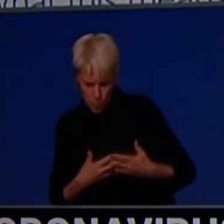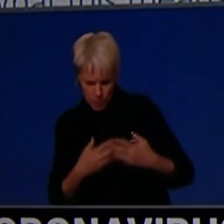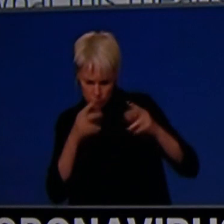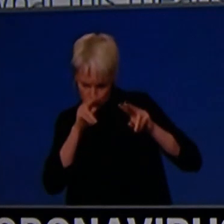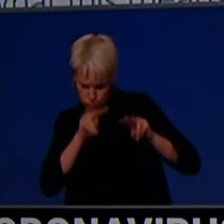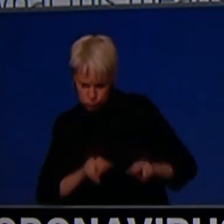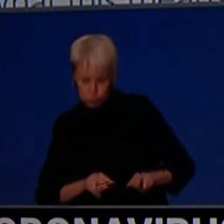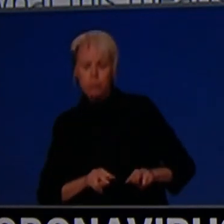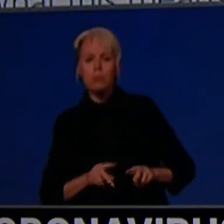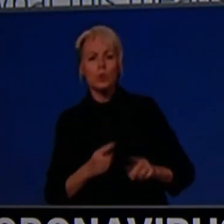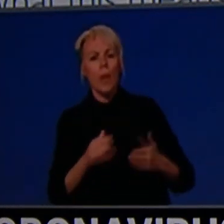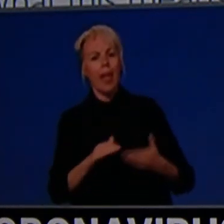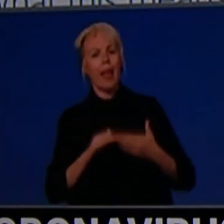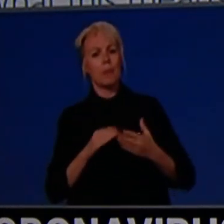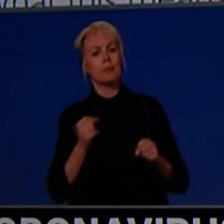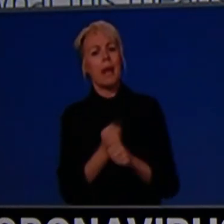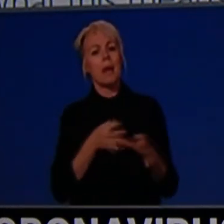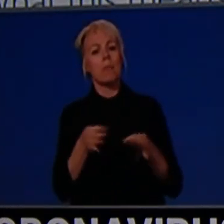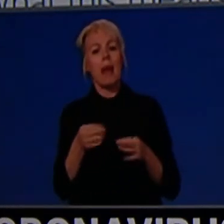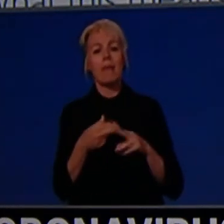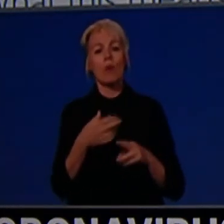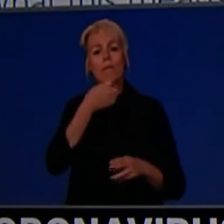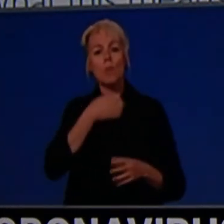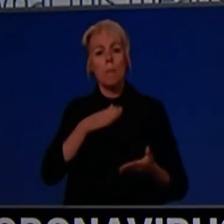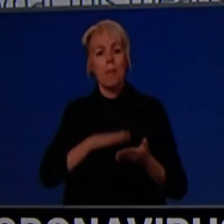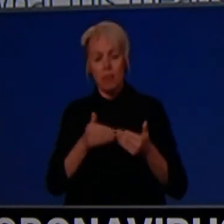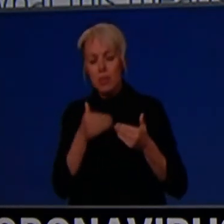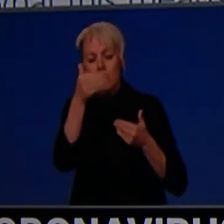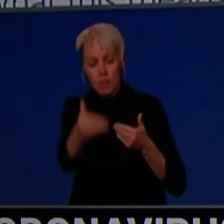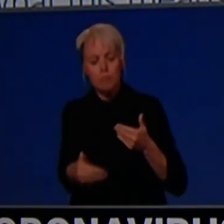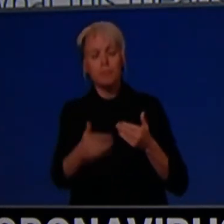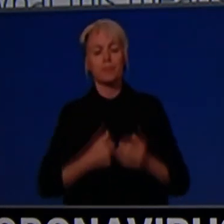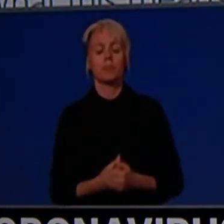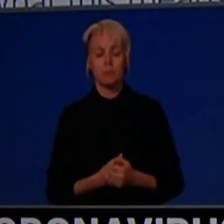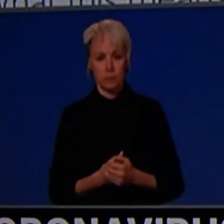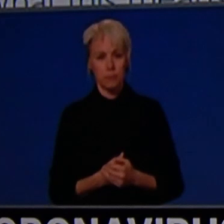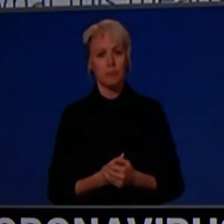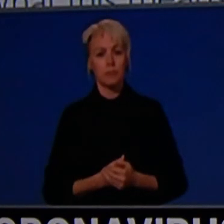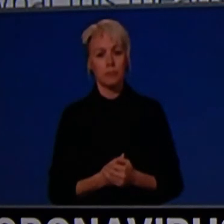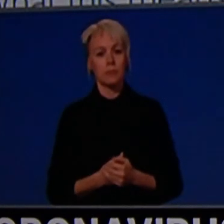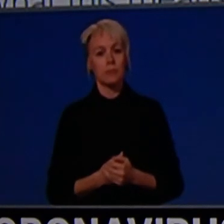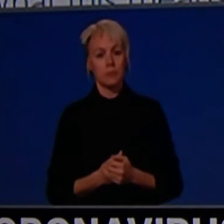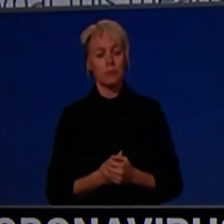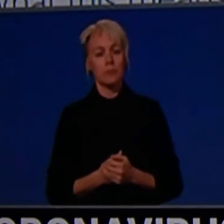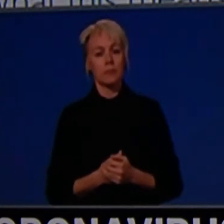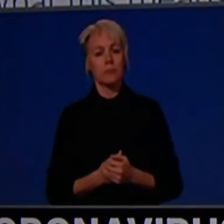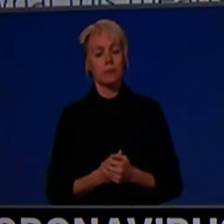months. We're going to start using a concept of nowcasting instead of forecasting, which is able to